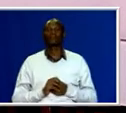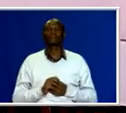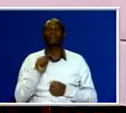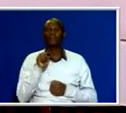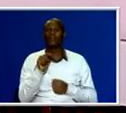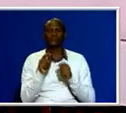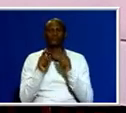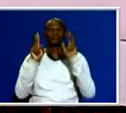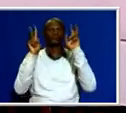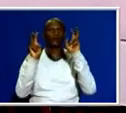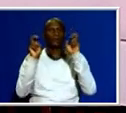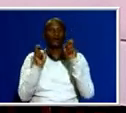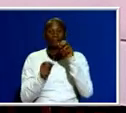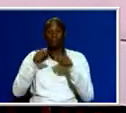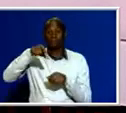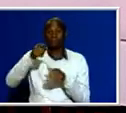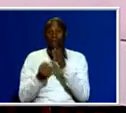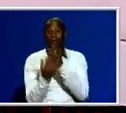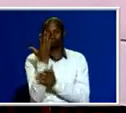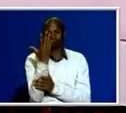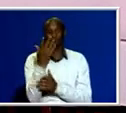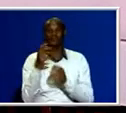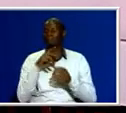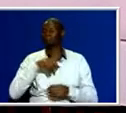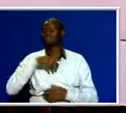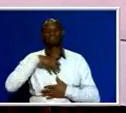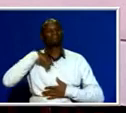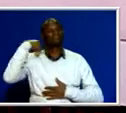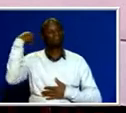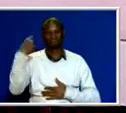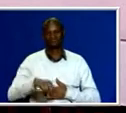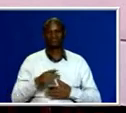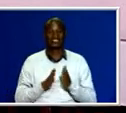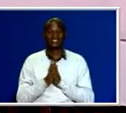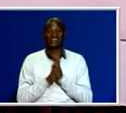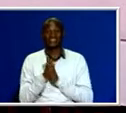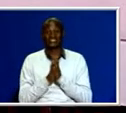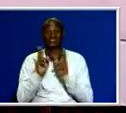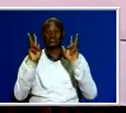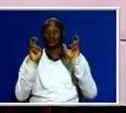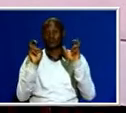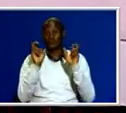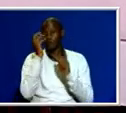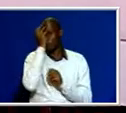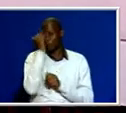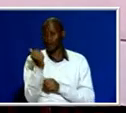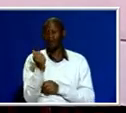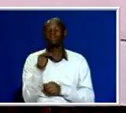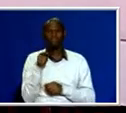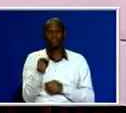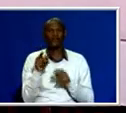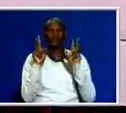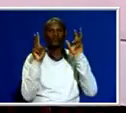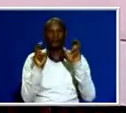This topic, plants, it's a very interesting topic. Just to remind you that we began with this